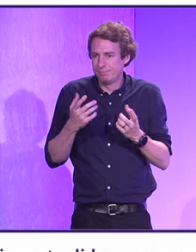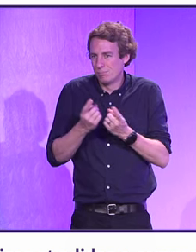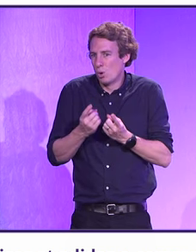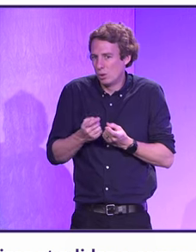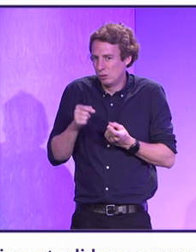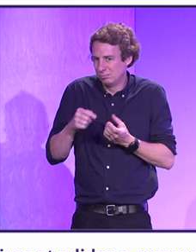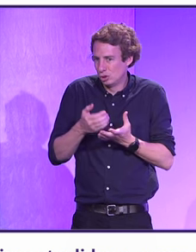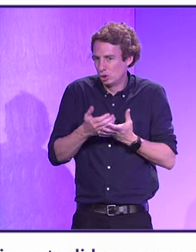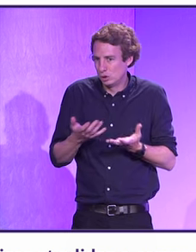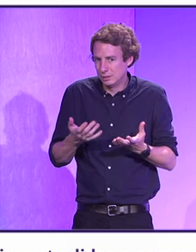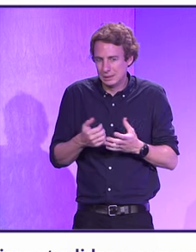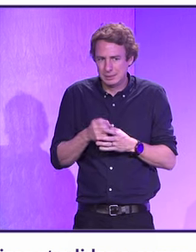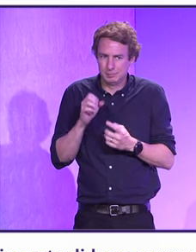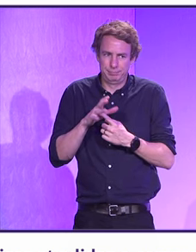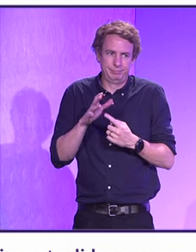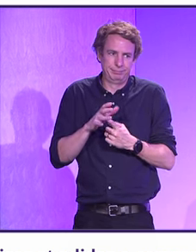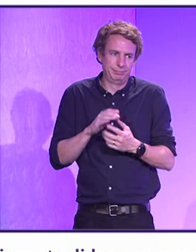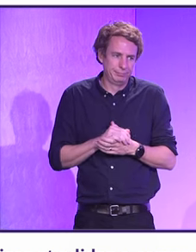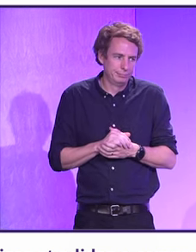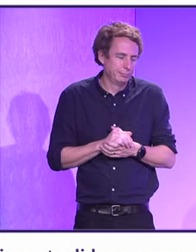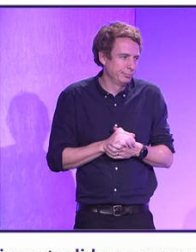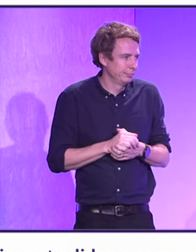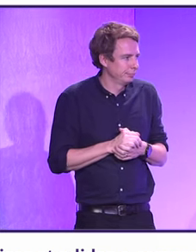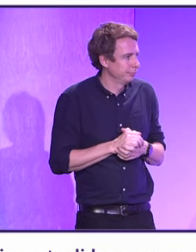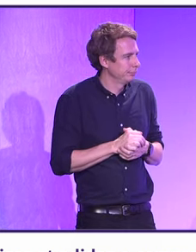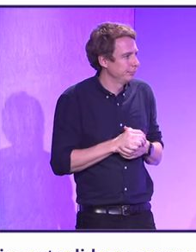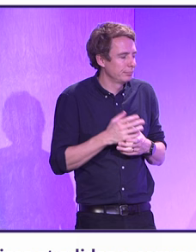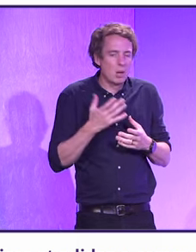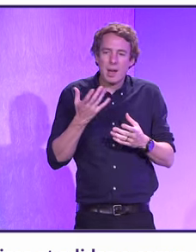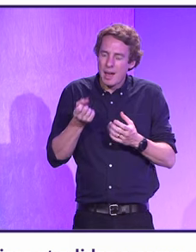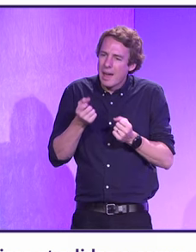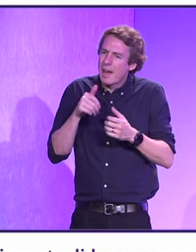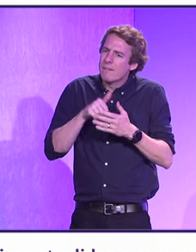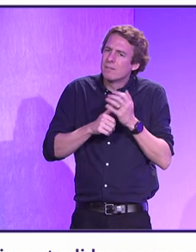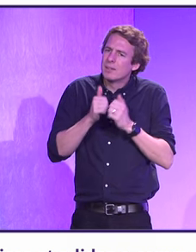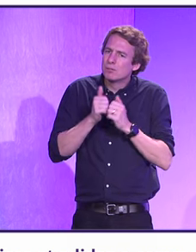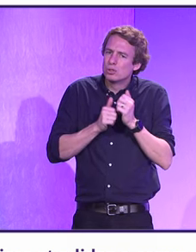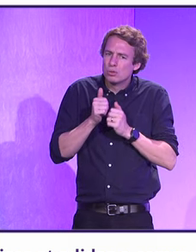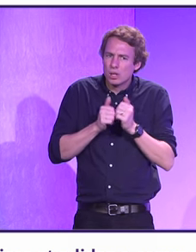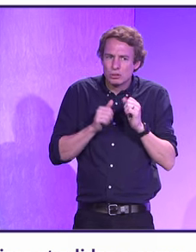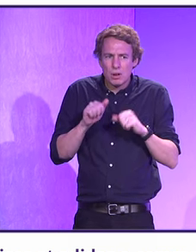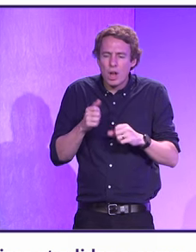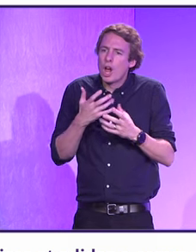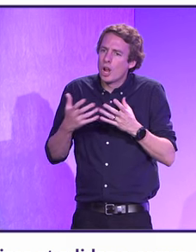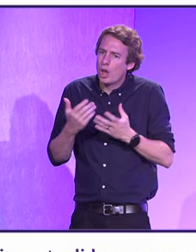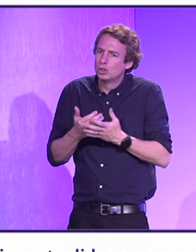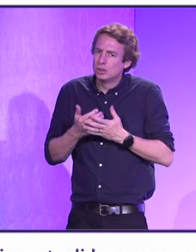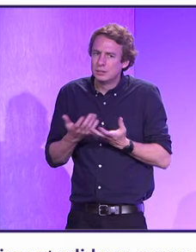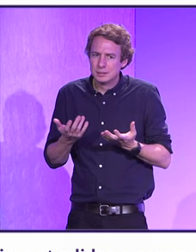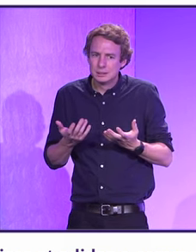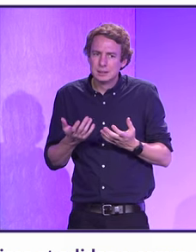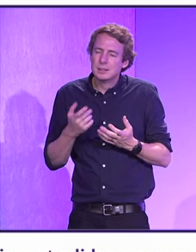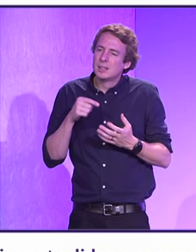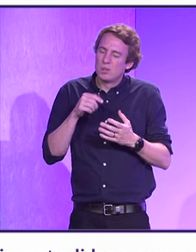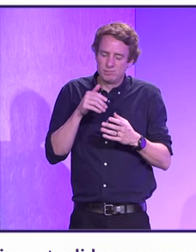topic. I would, you know, we have, like as I mentioned, we already have the infrastructure from the platform. They give us a lot of security.